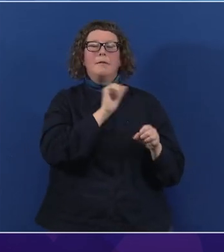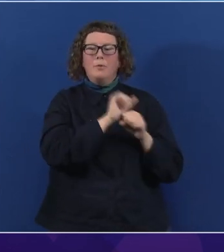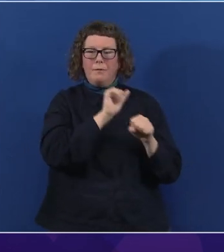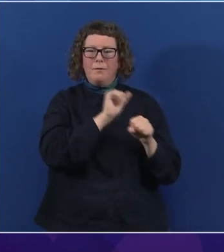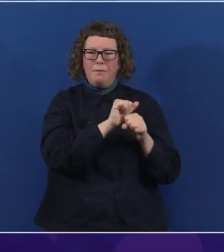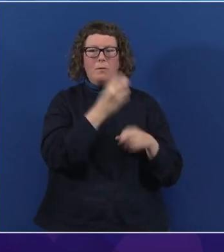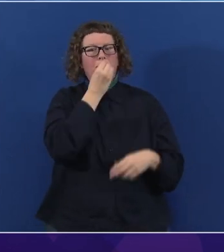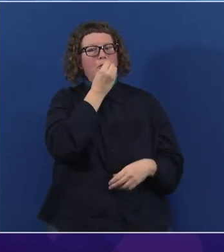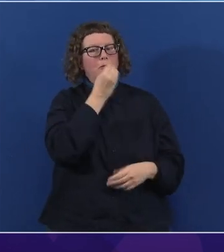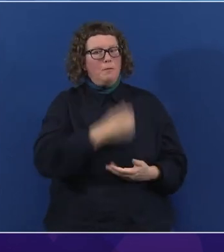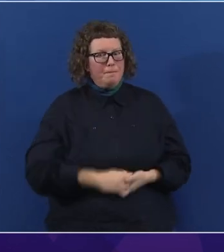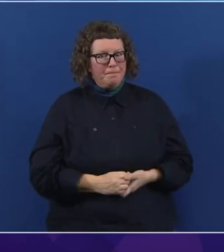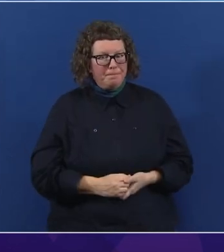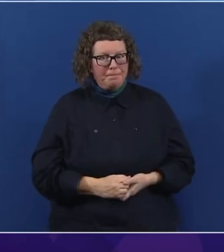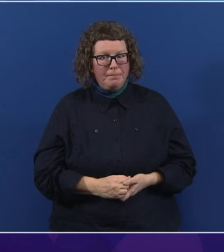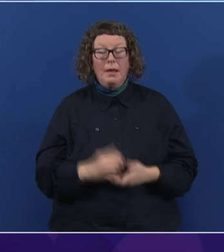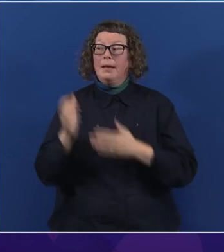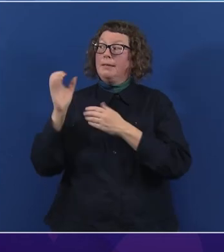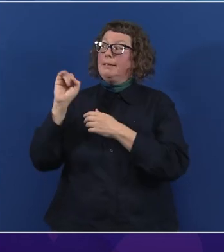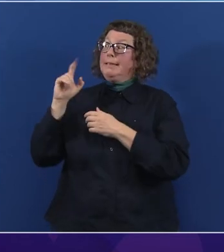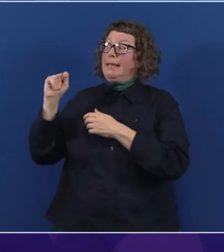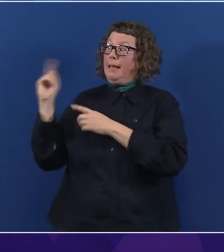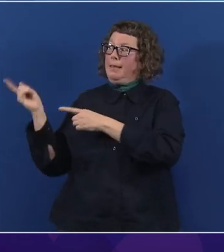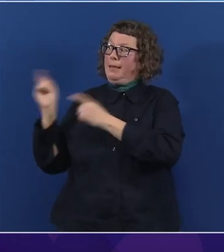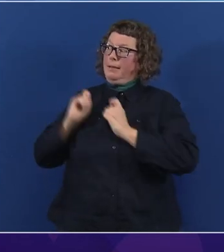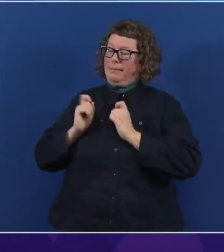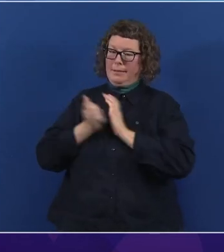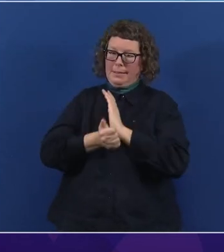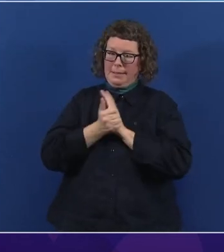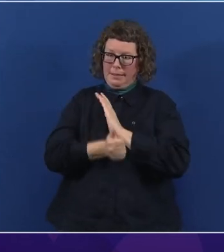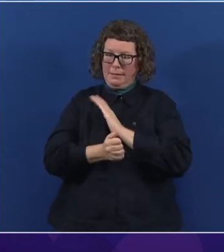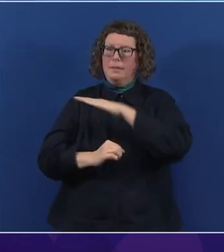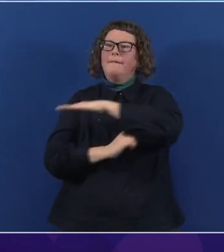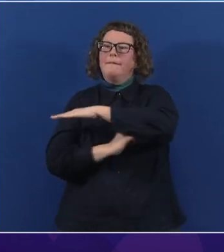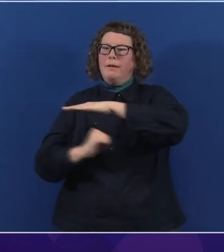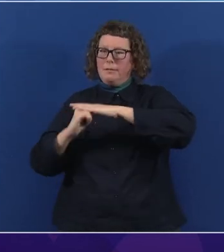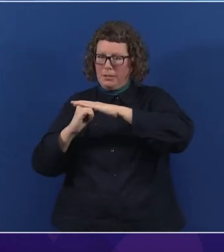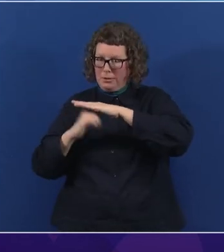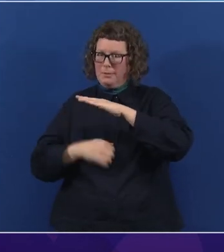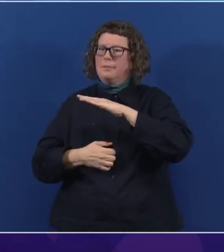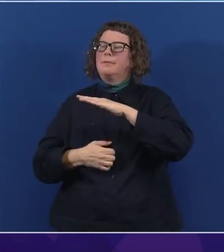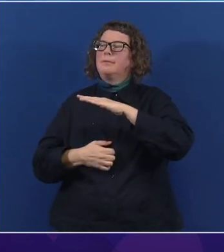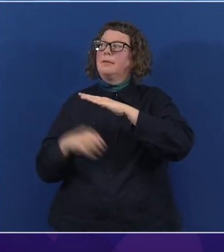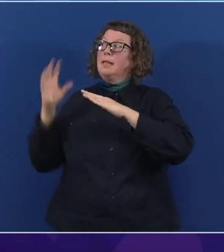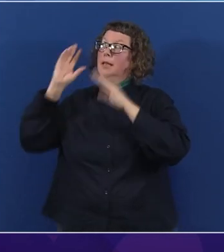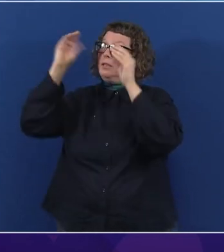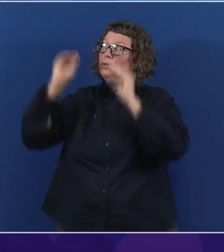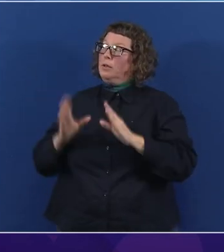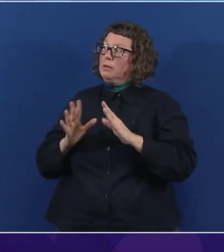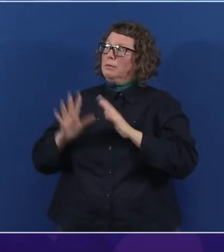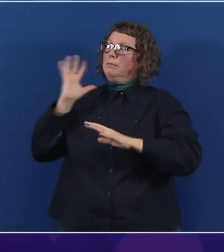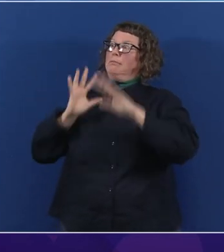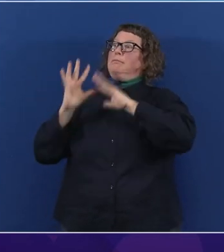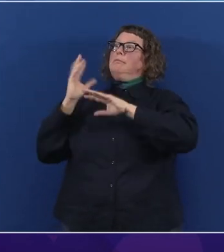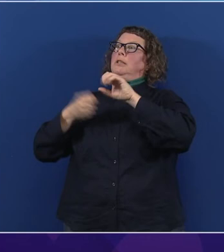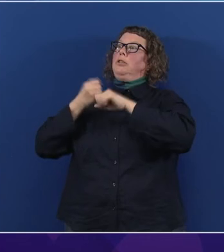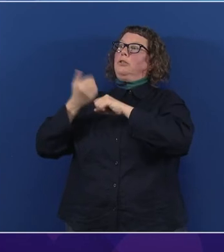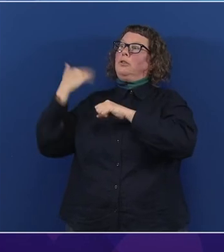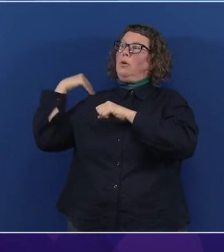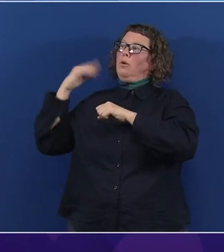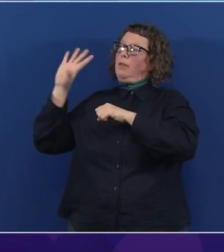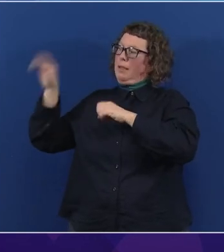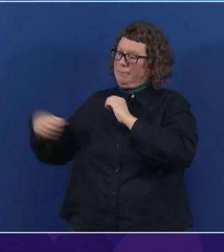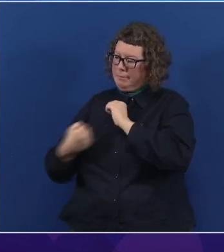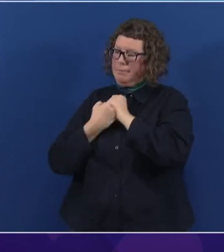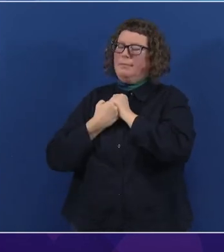SAIT gave me those skills. They gave me the foundation. Those instructors decades ago that, again, took